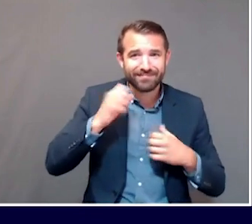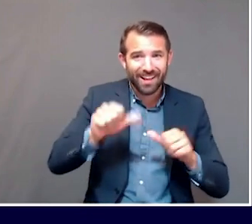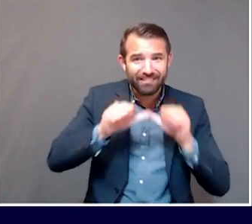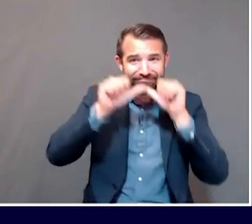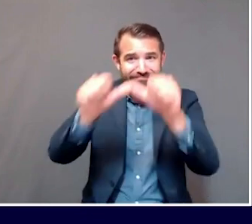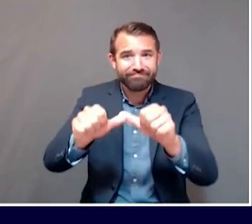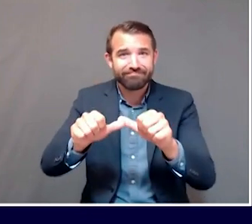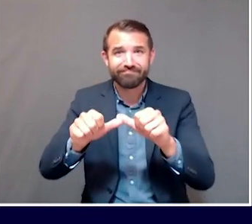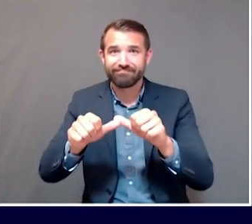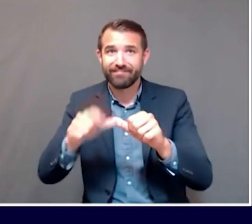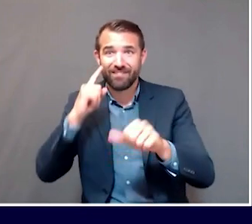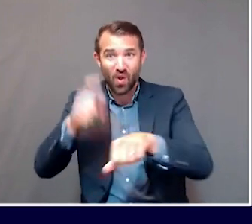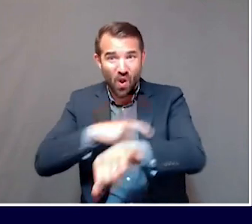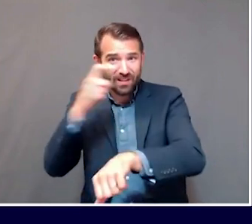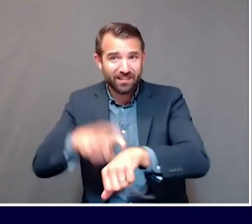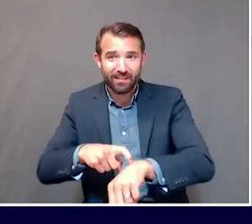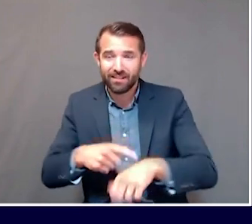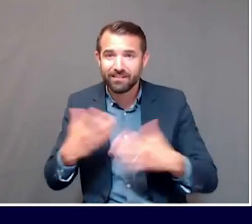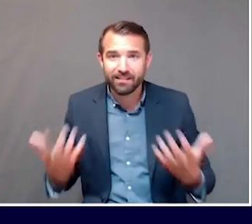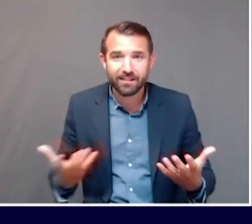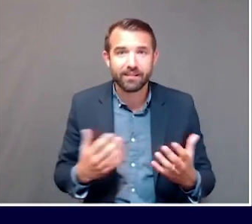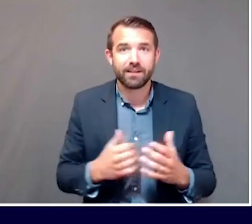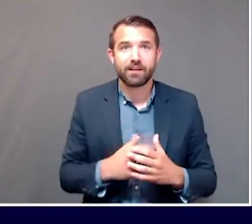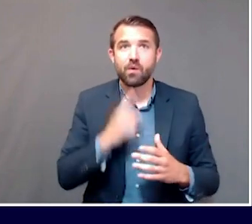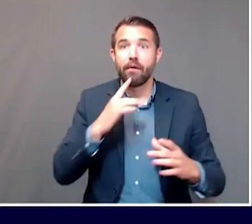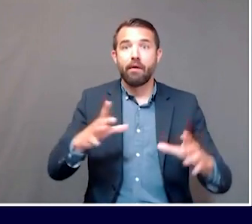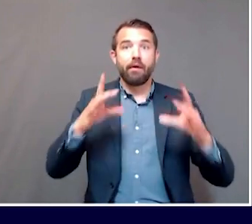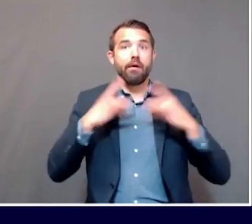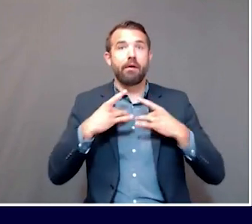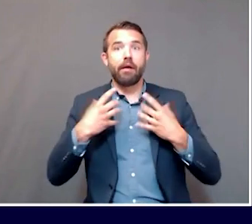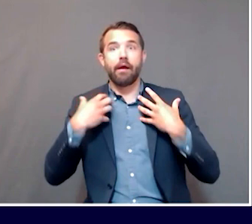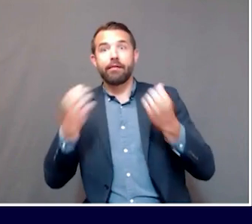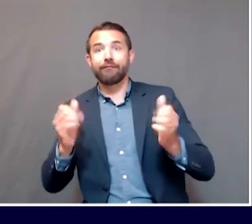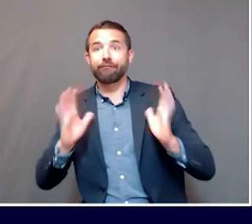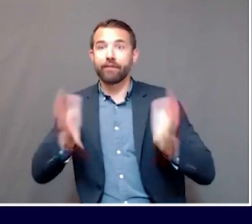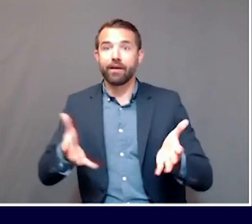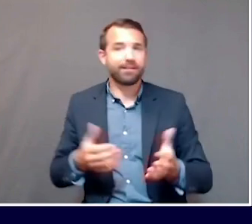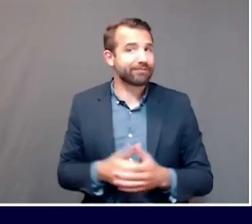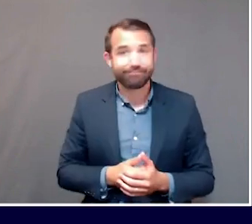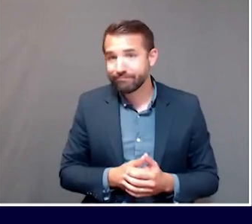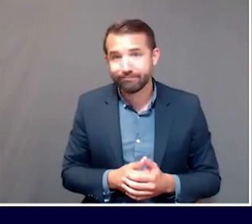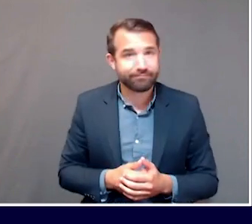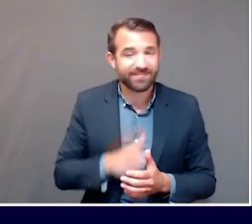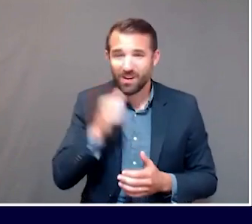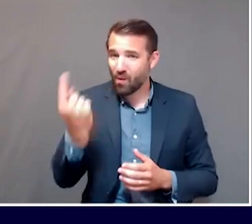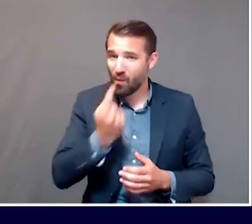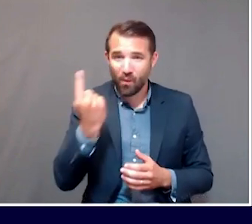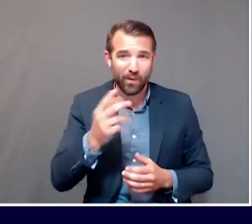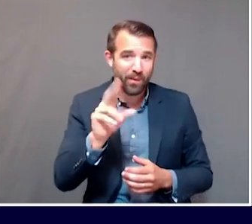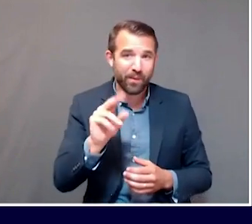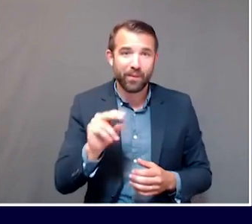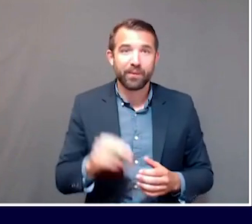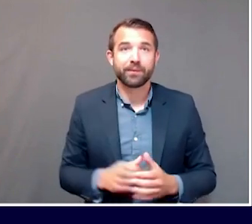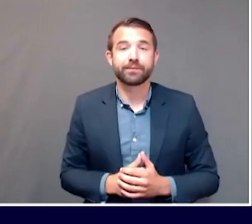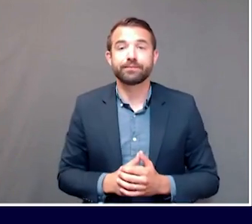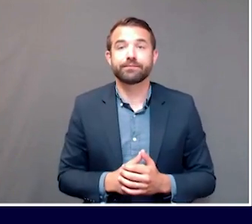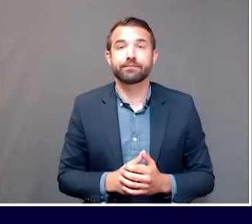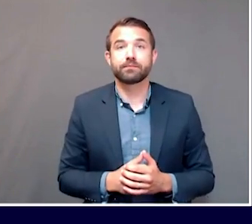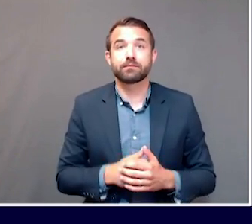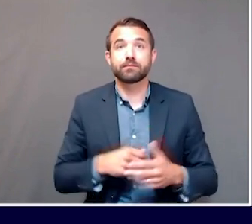know. And young people can transmit the virus to people of any age. Maybe in